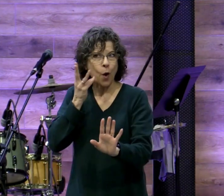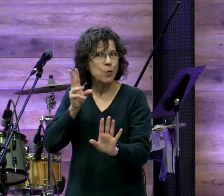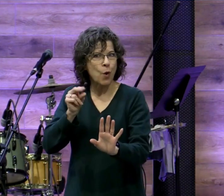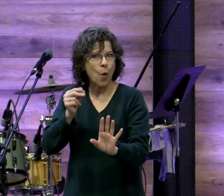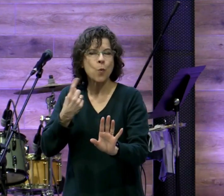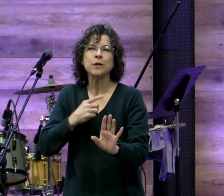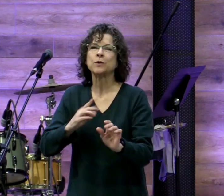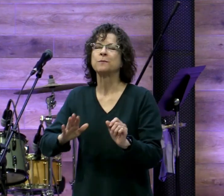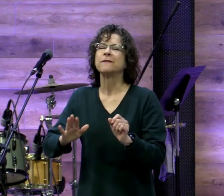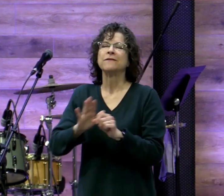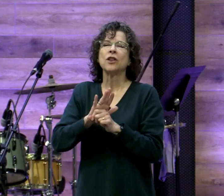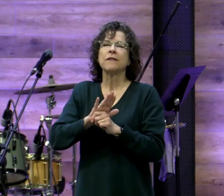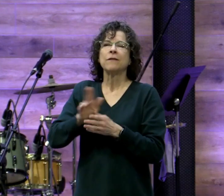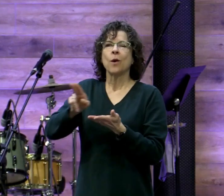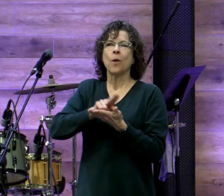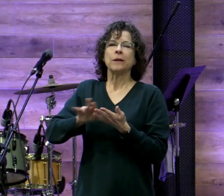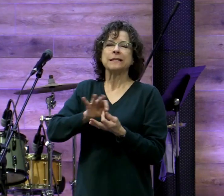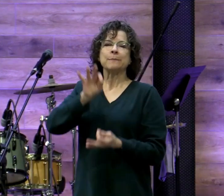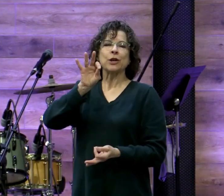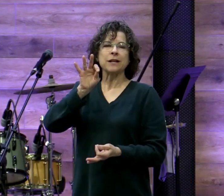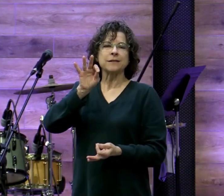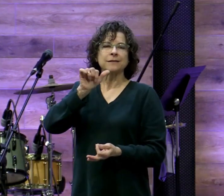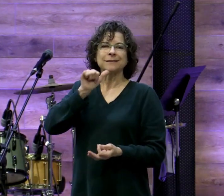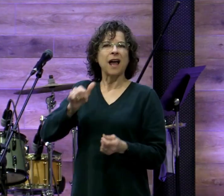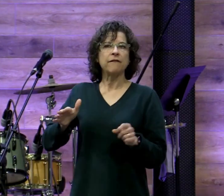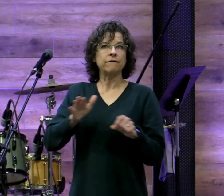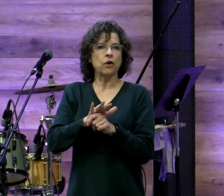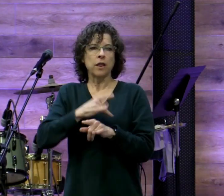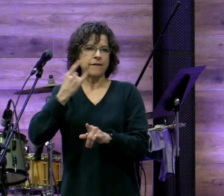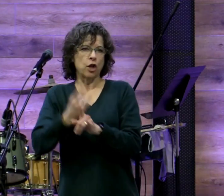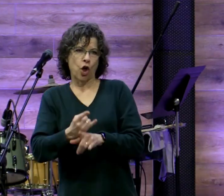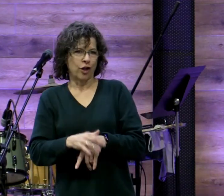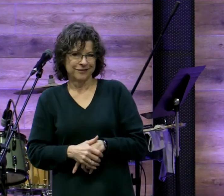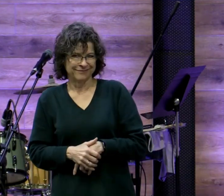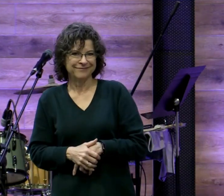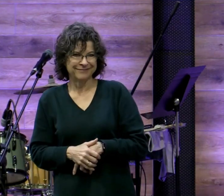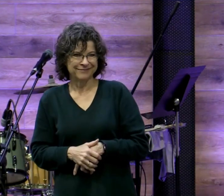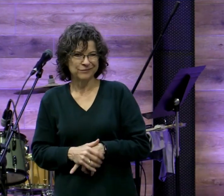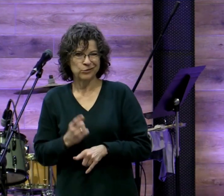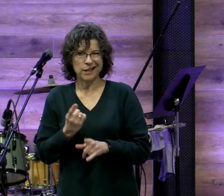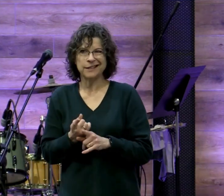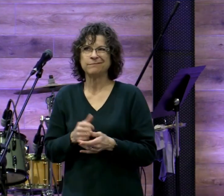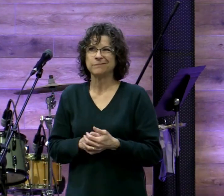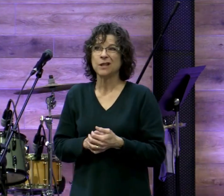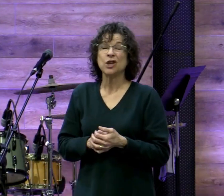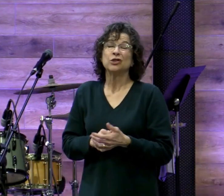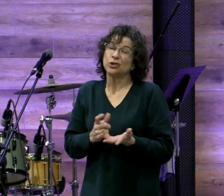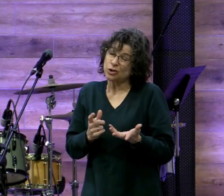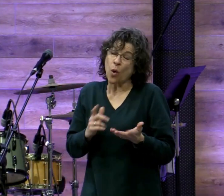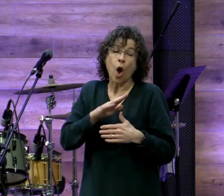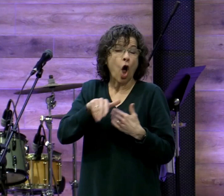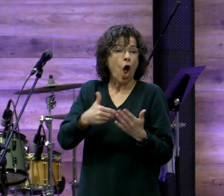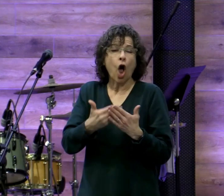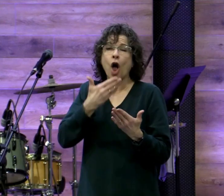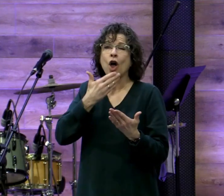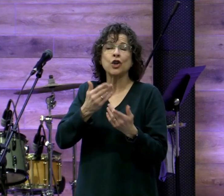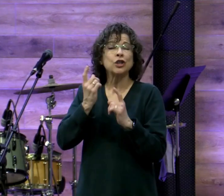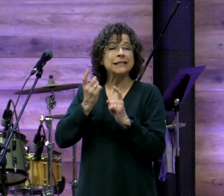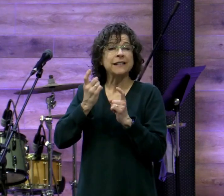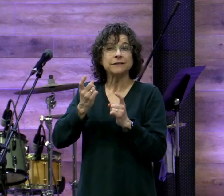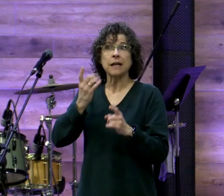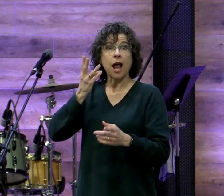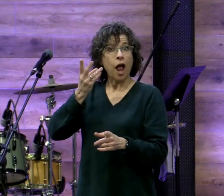controlled by the Holy Spirit, not by any substance, alcohol or another. But like all good gifts of God,